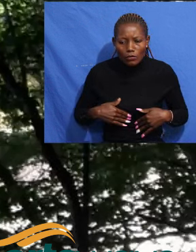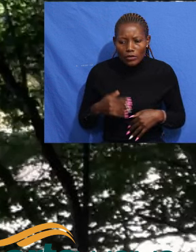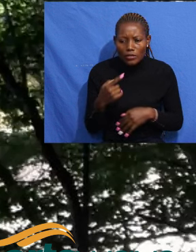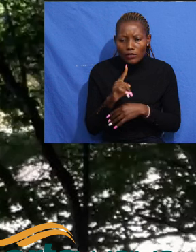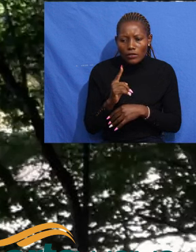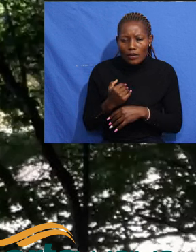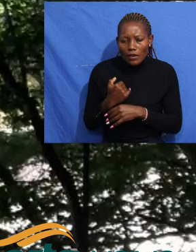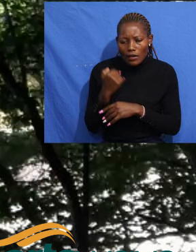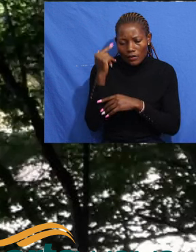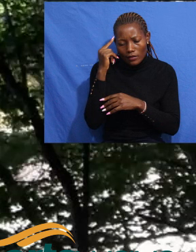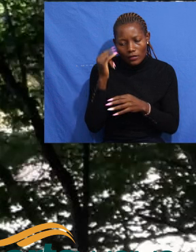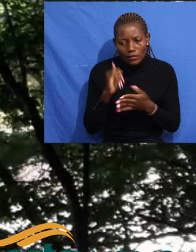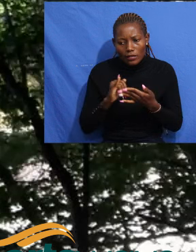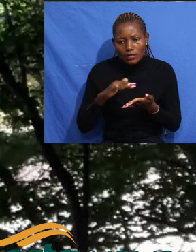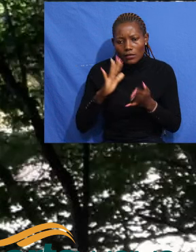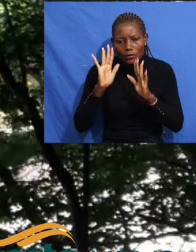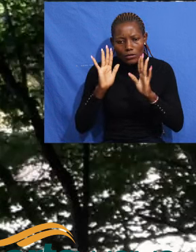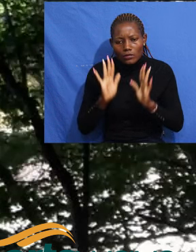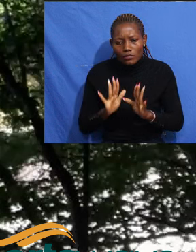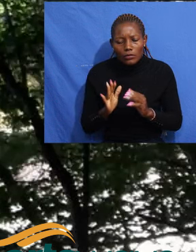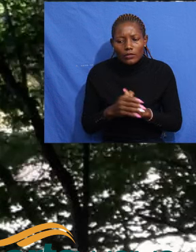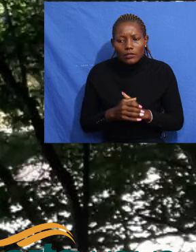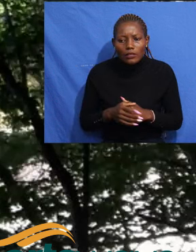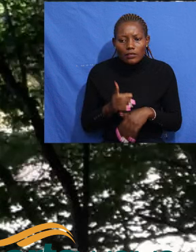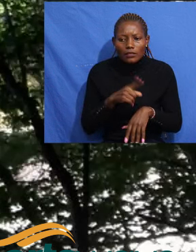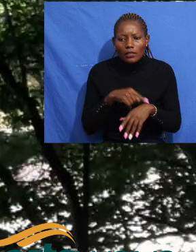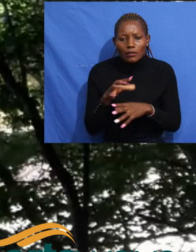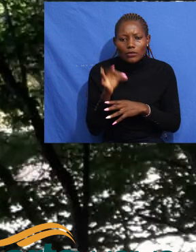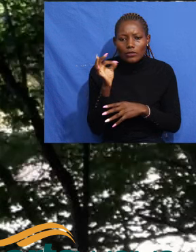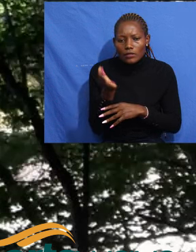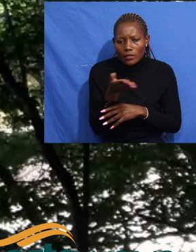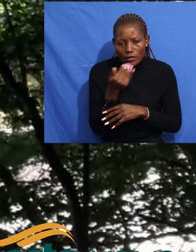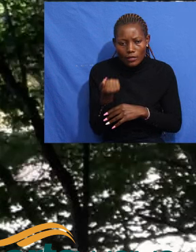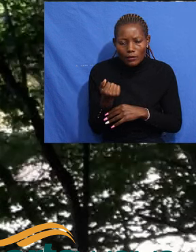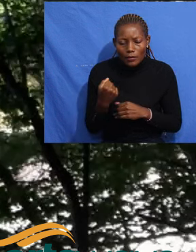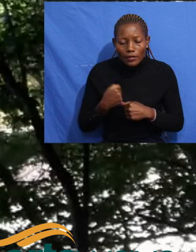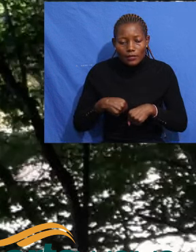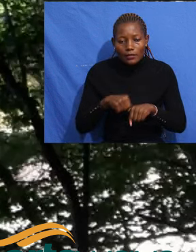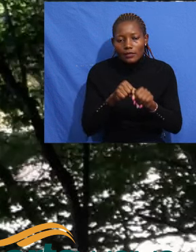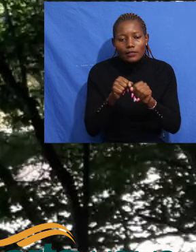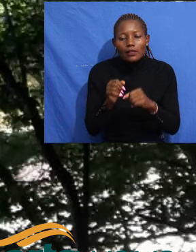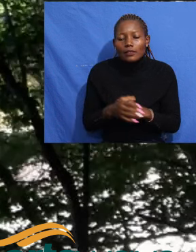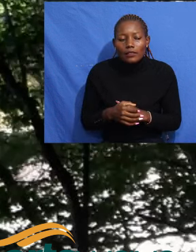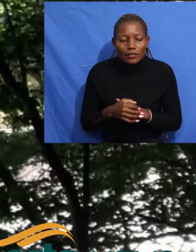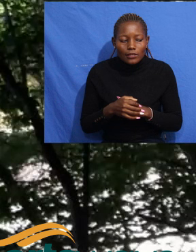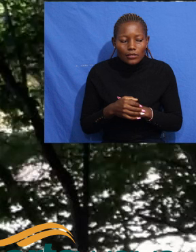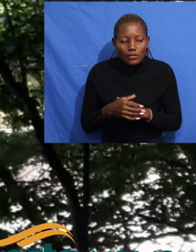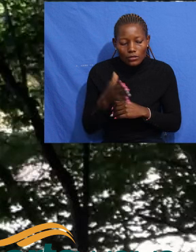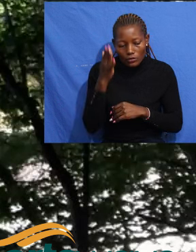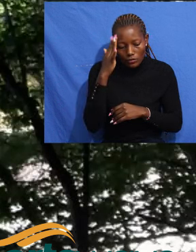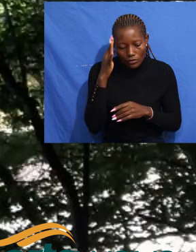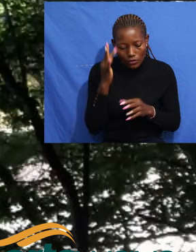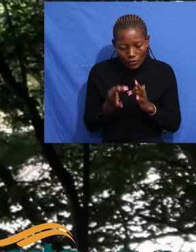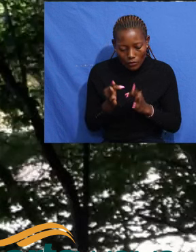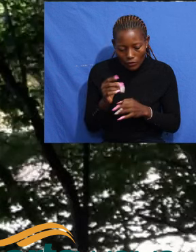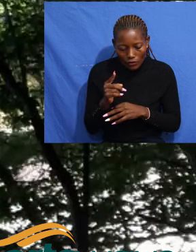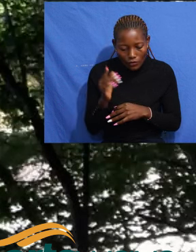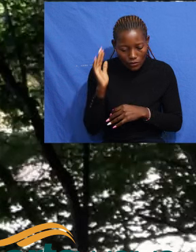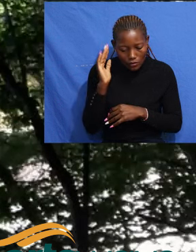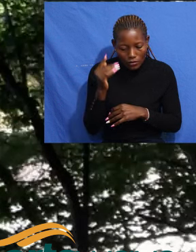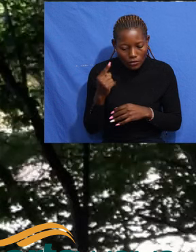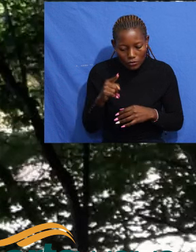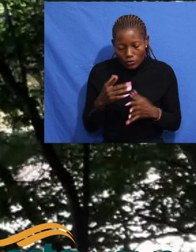the most important thing when choosing the right recovery strategies. You know, if you listen to your body very well,